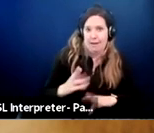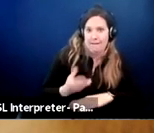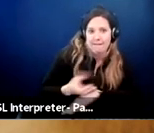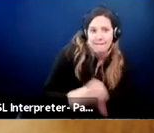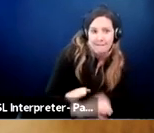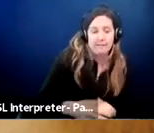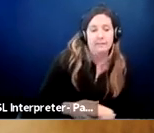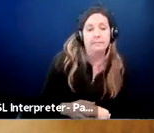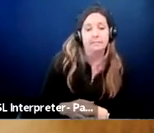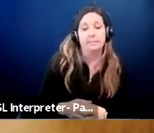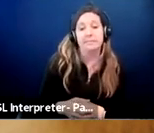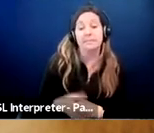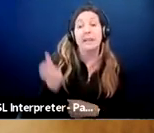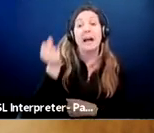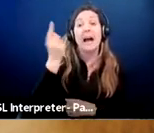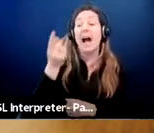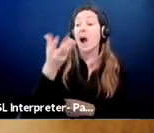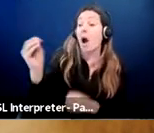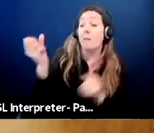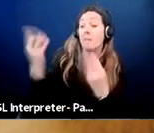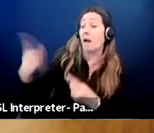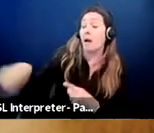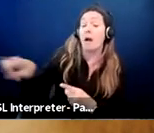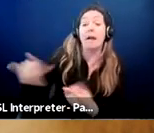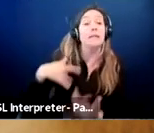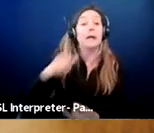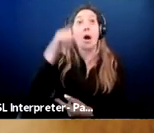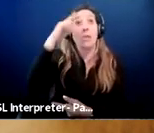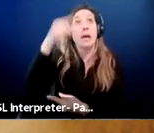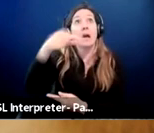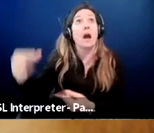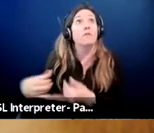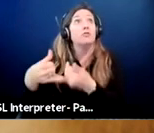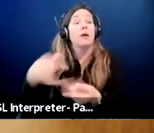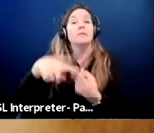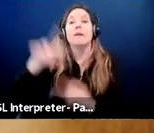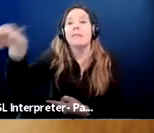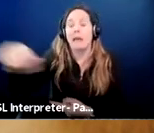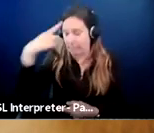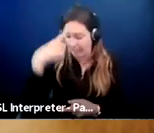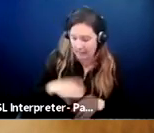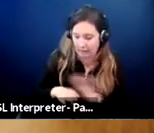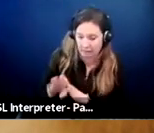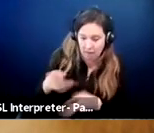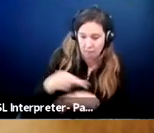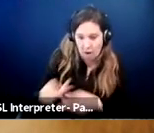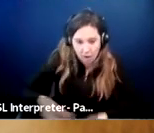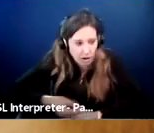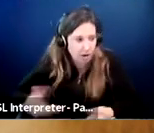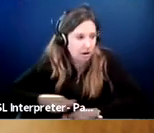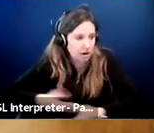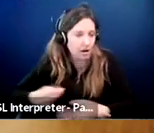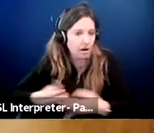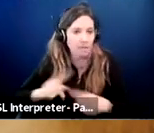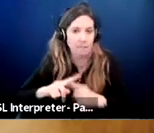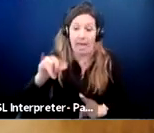government grants until it's an afterthought. They're all about going out there, building the product, getting it out there as quick as they can. And these government